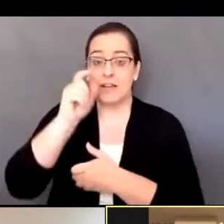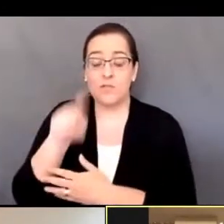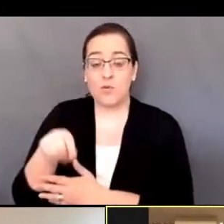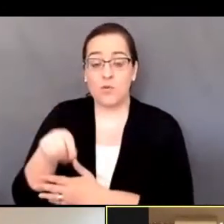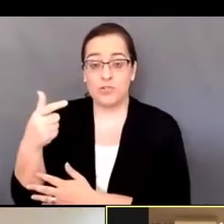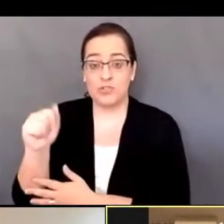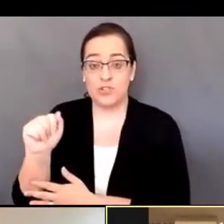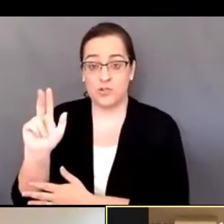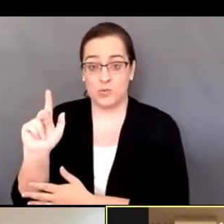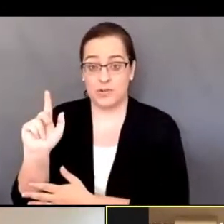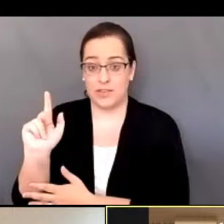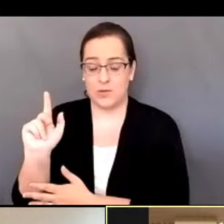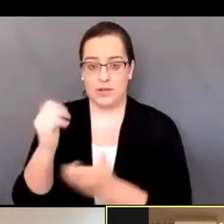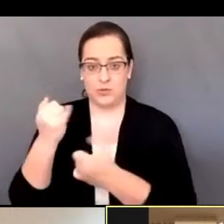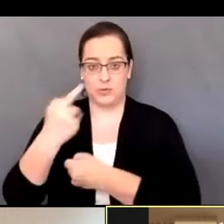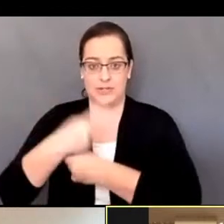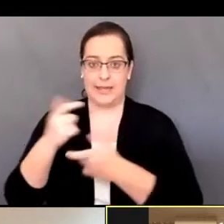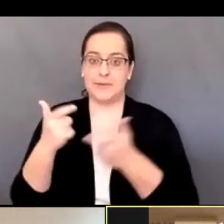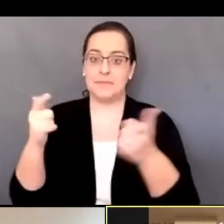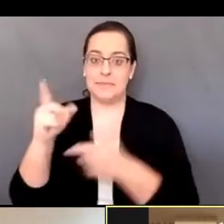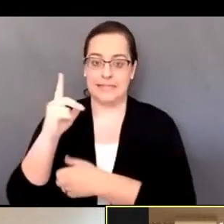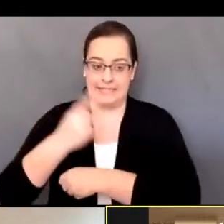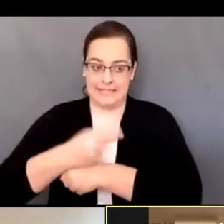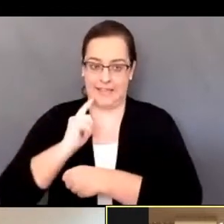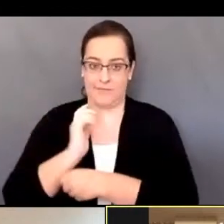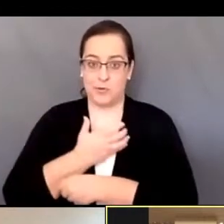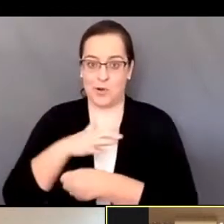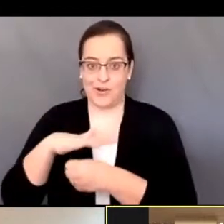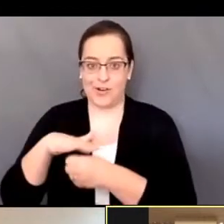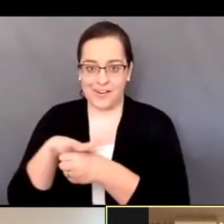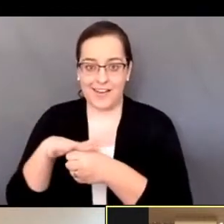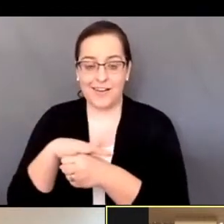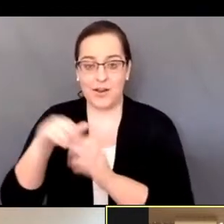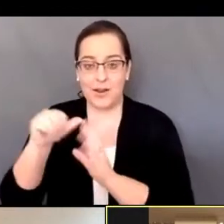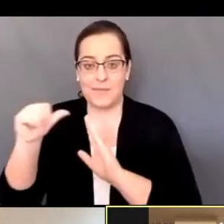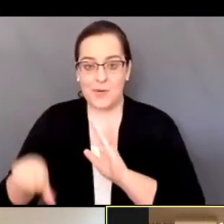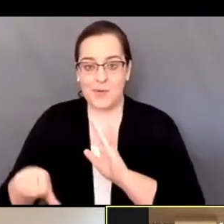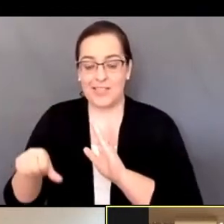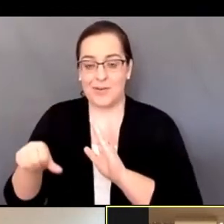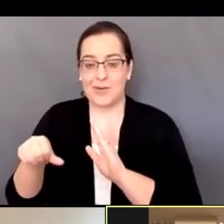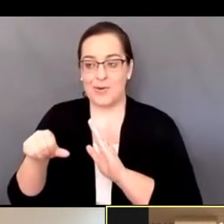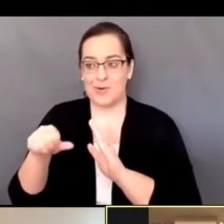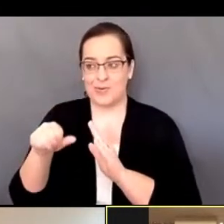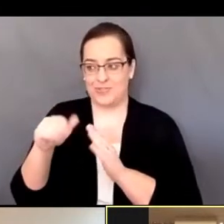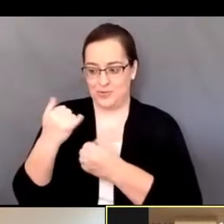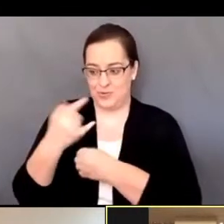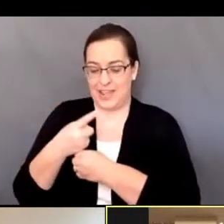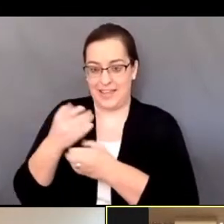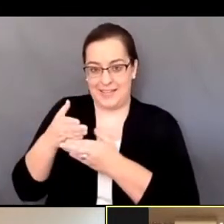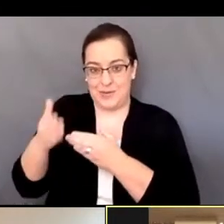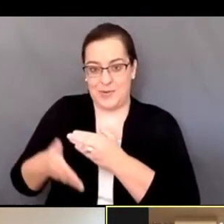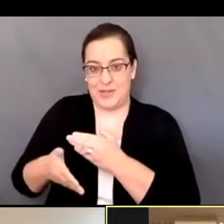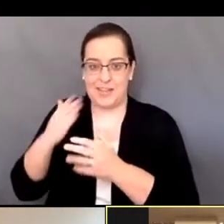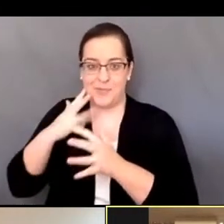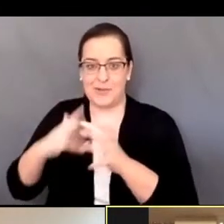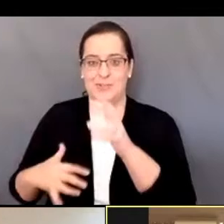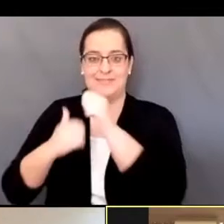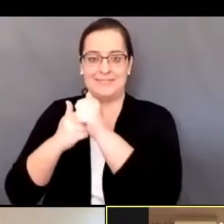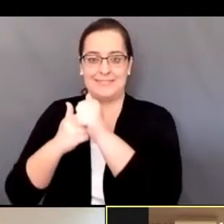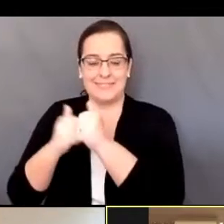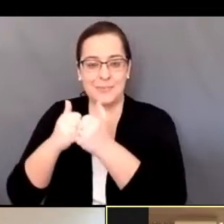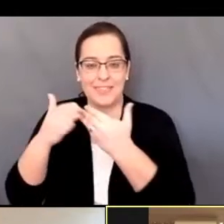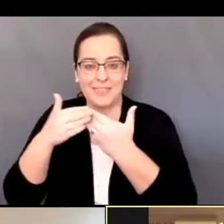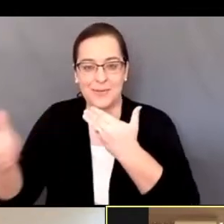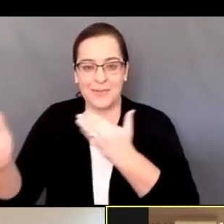GA-23, today is a big day for this area in that we, over this week, today and over the weekend, will be fully caught up with the rest of the state as far